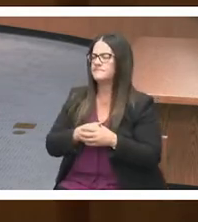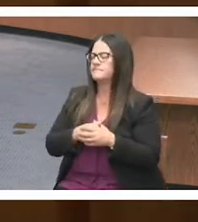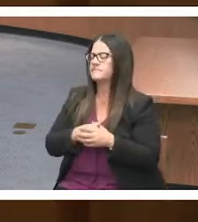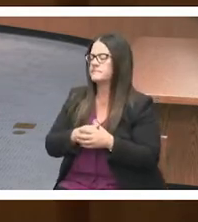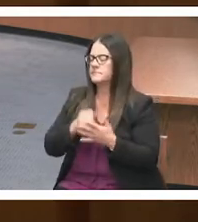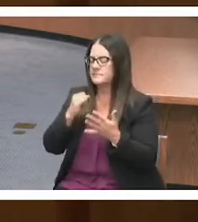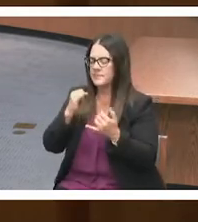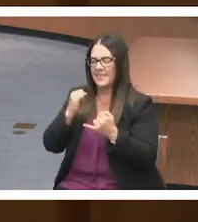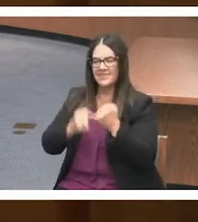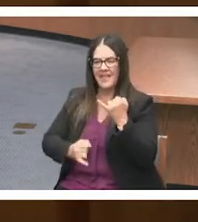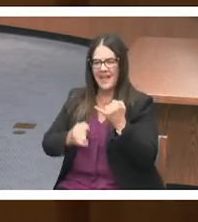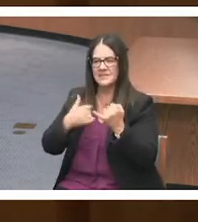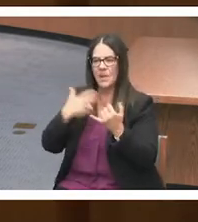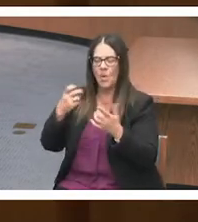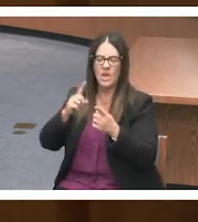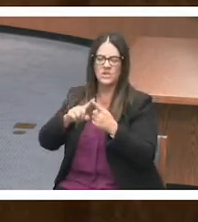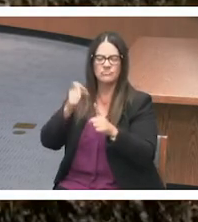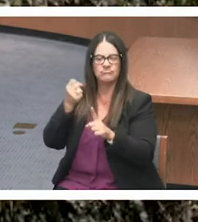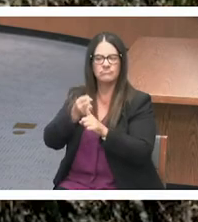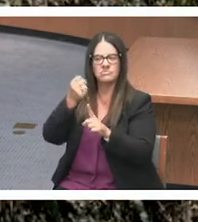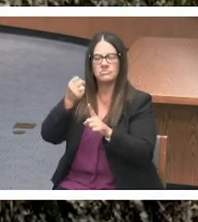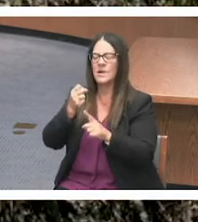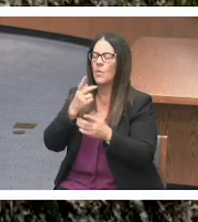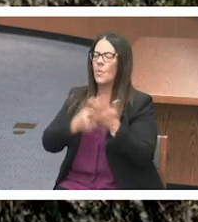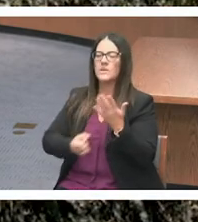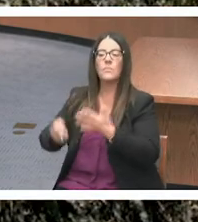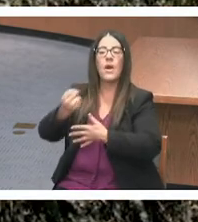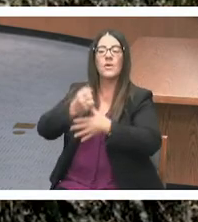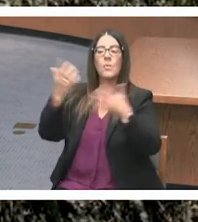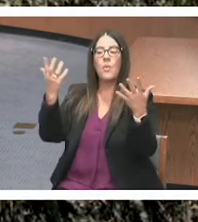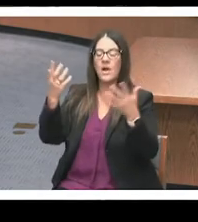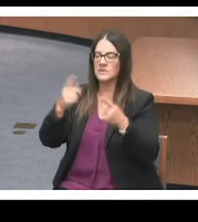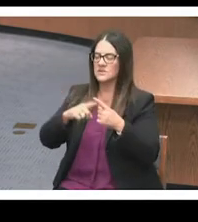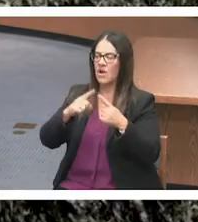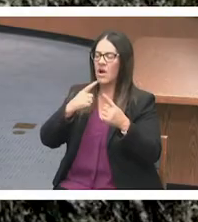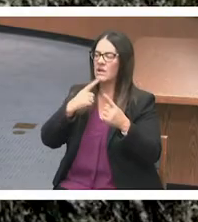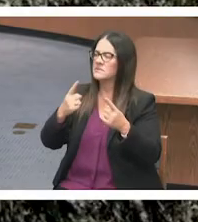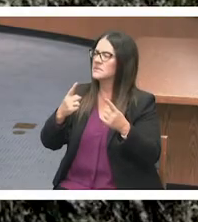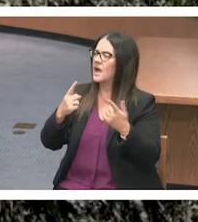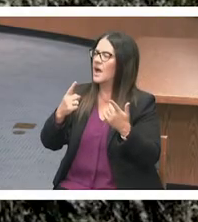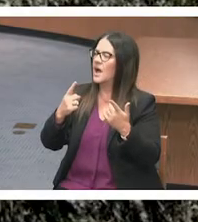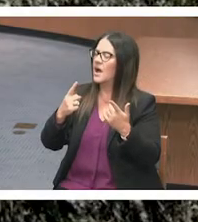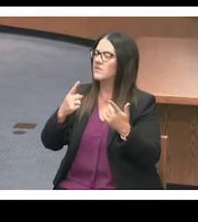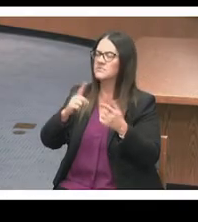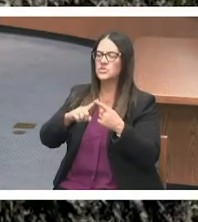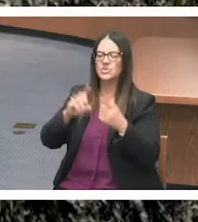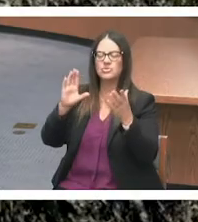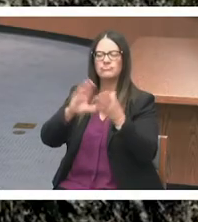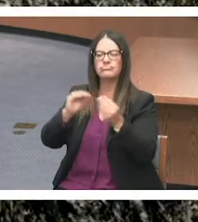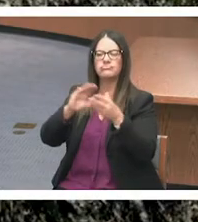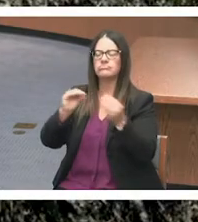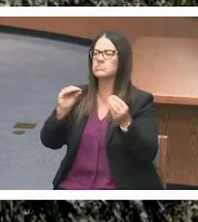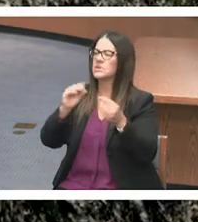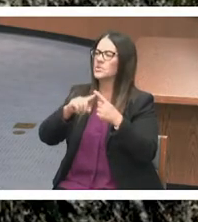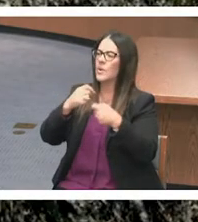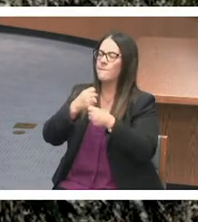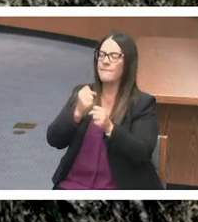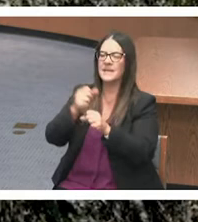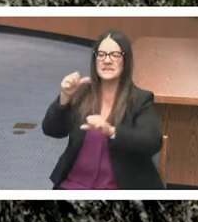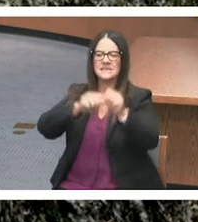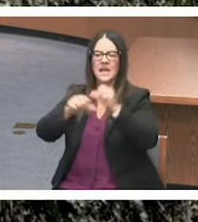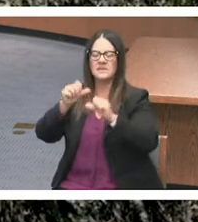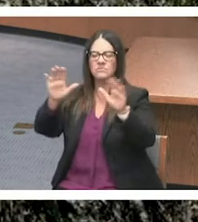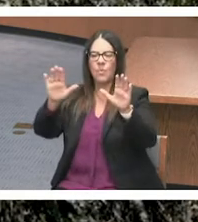Another last area I want to highlight as a way of priority is to lift up science. Now, this is a little bit of a strange picture, but who can guess